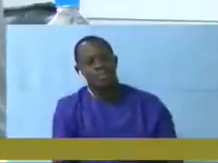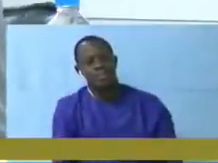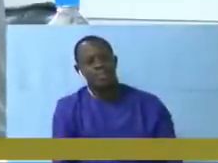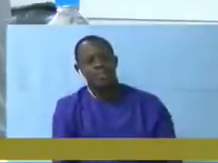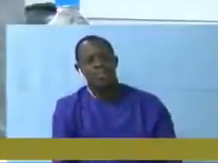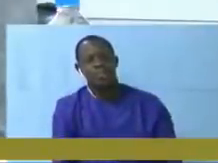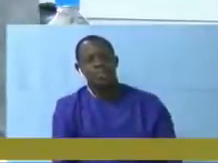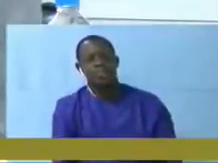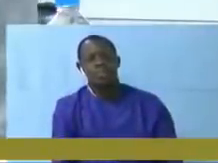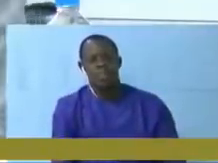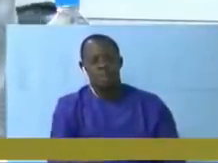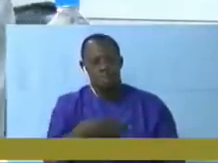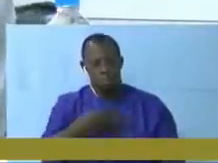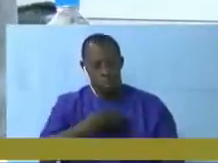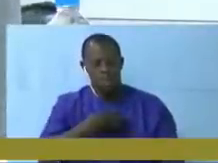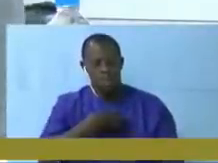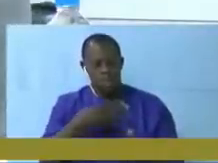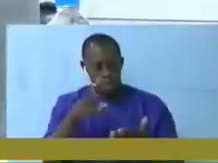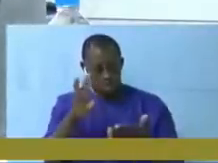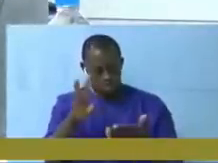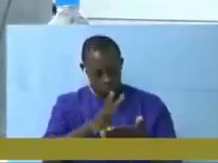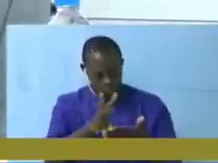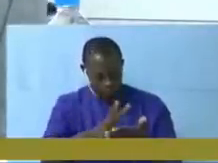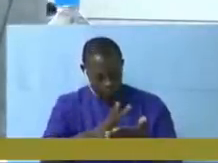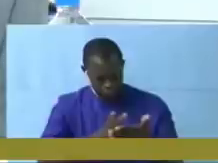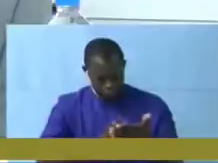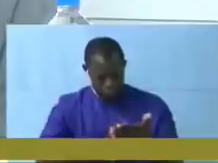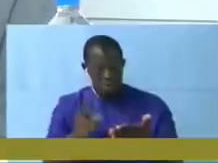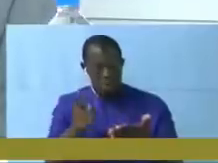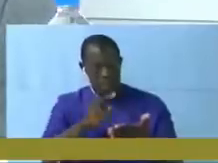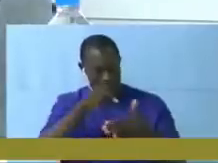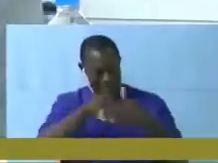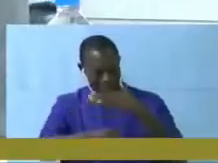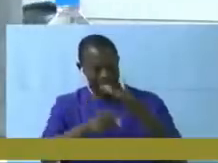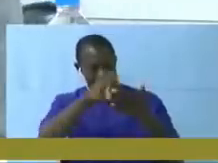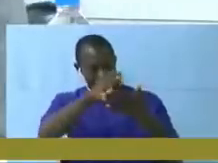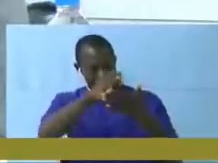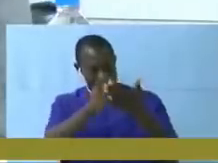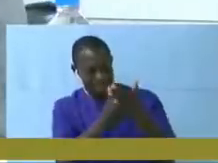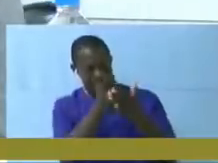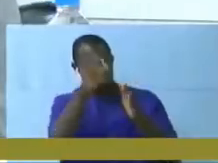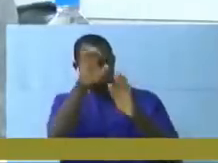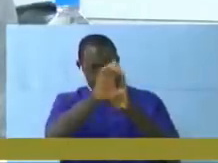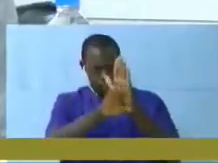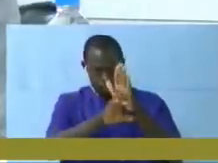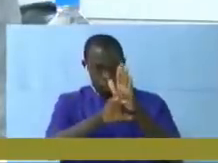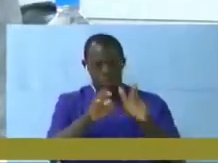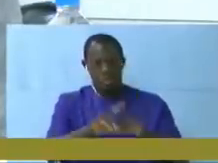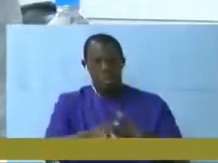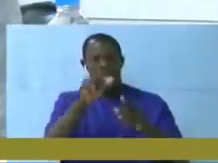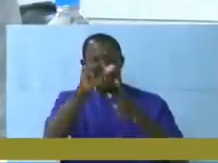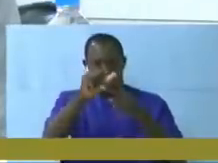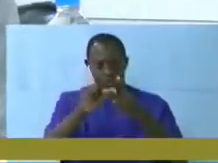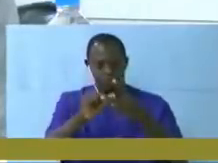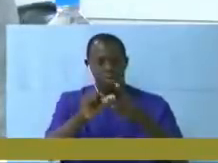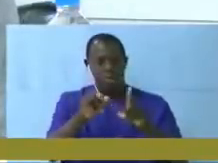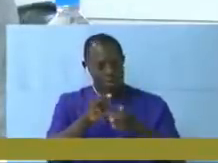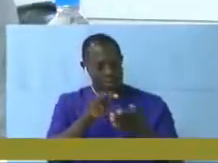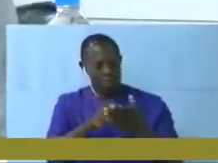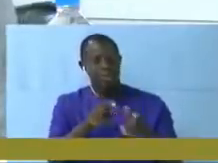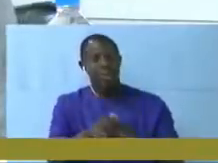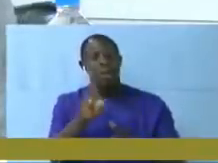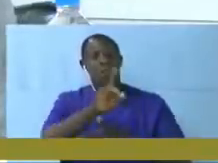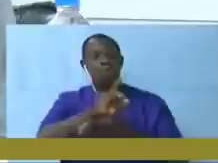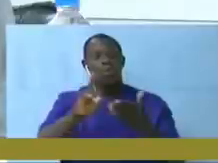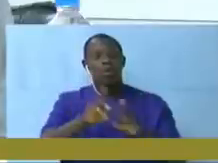draft itself. Section 63 subsection 3 provided no person shall hold office